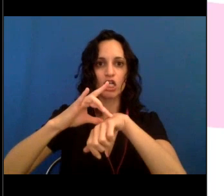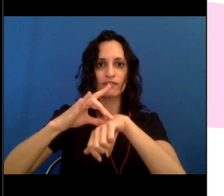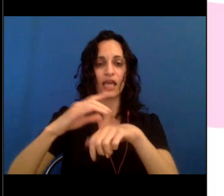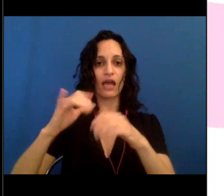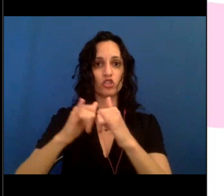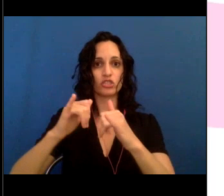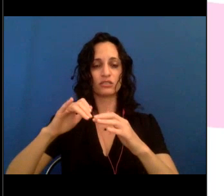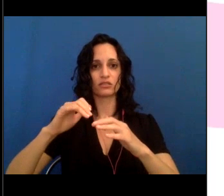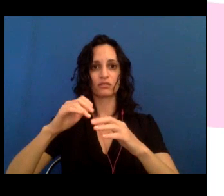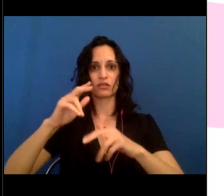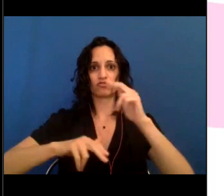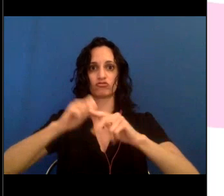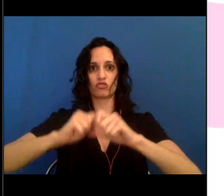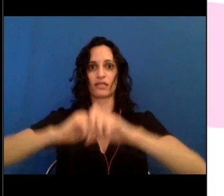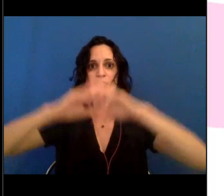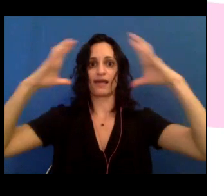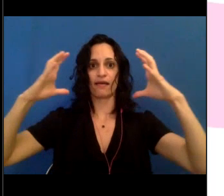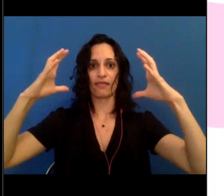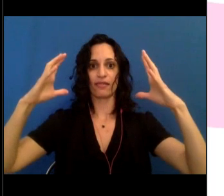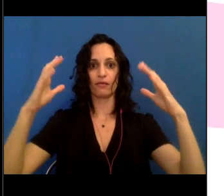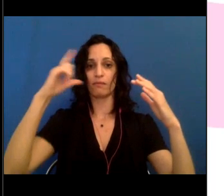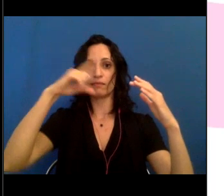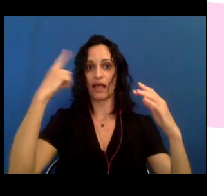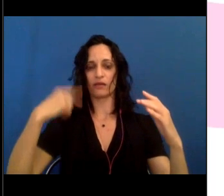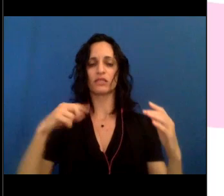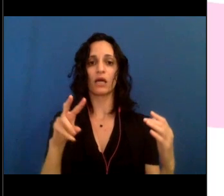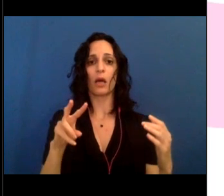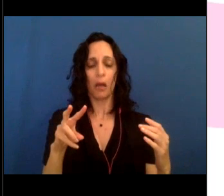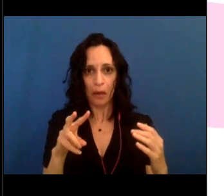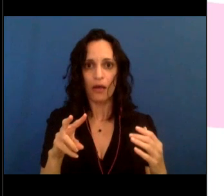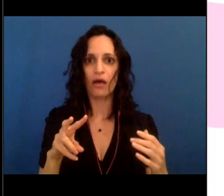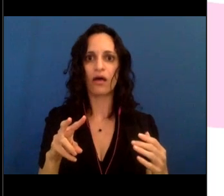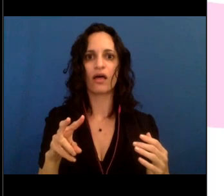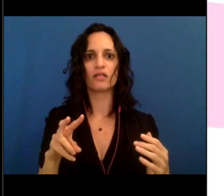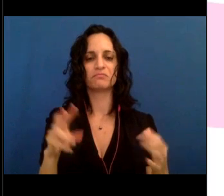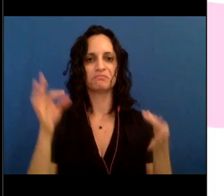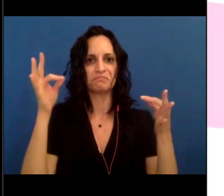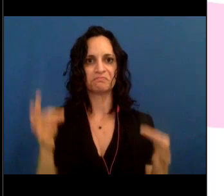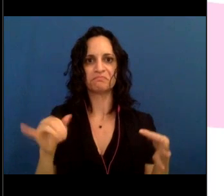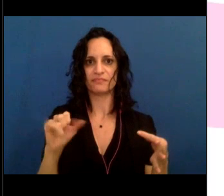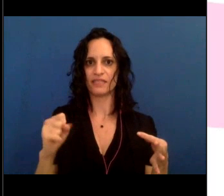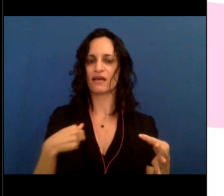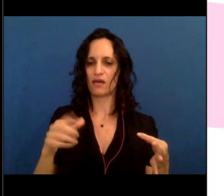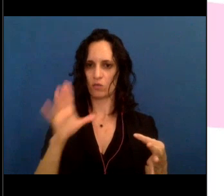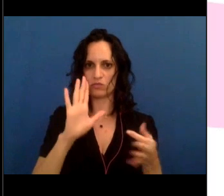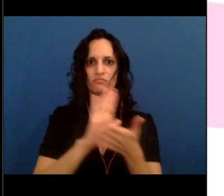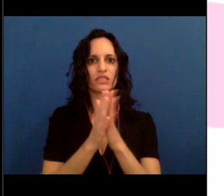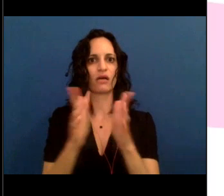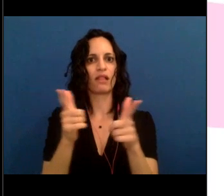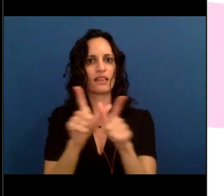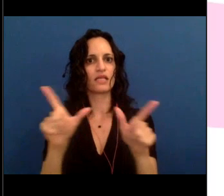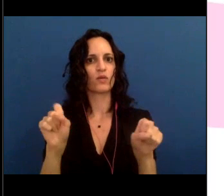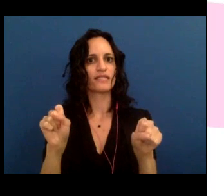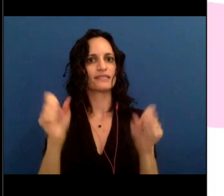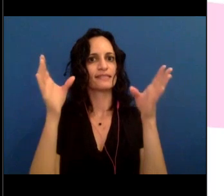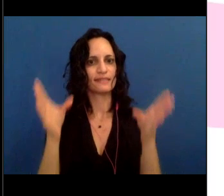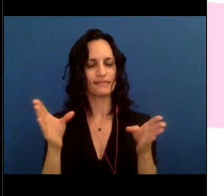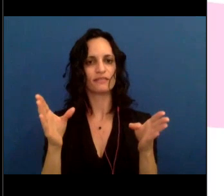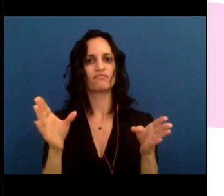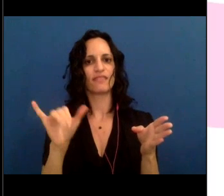are the things that made me say, yes, I'm going to become a linguist. This is going to be my profession. And so